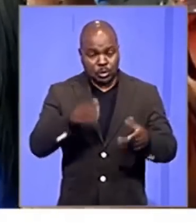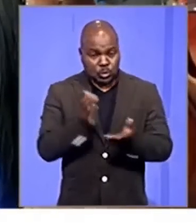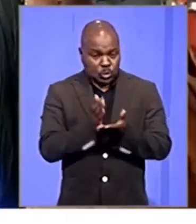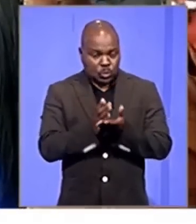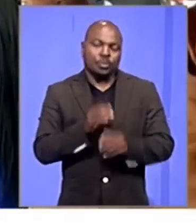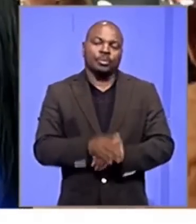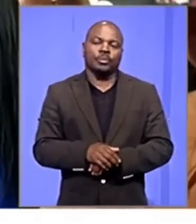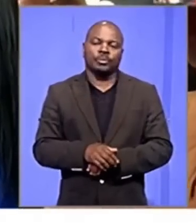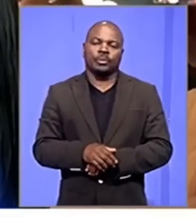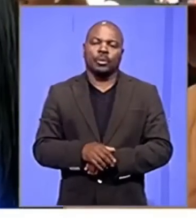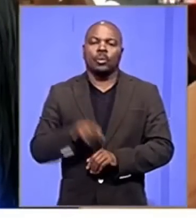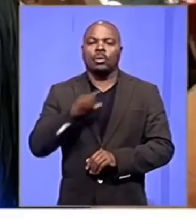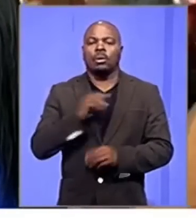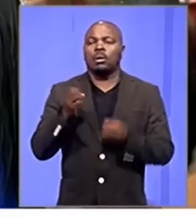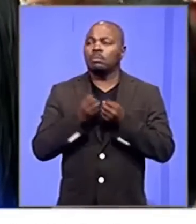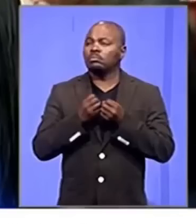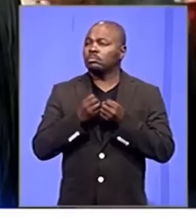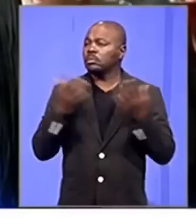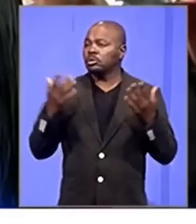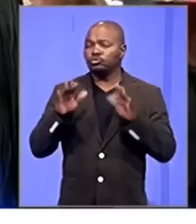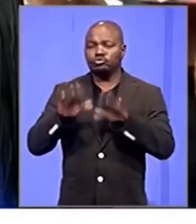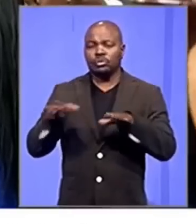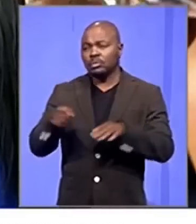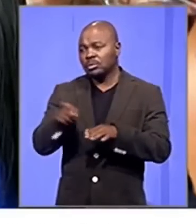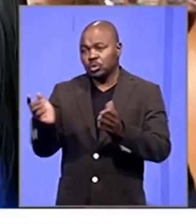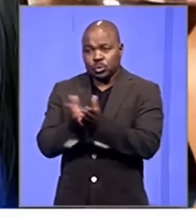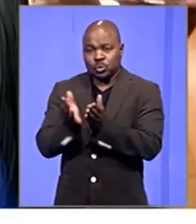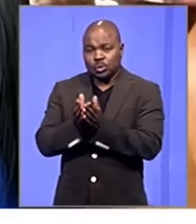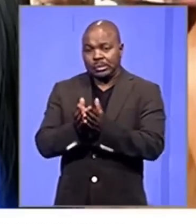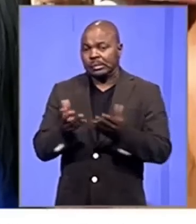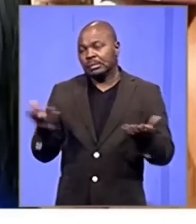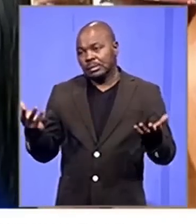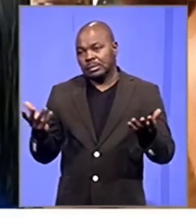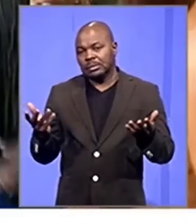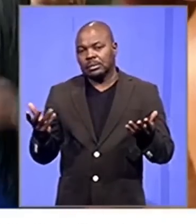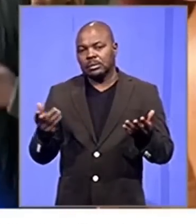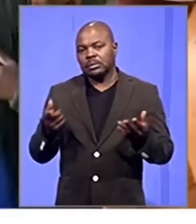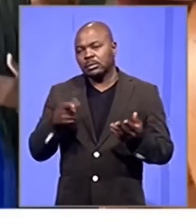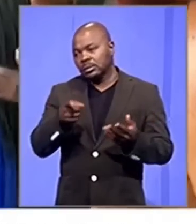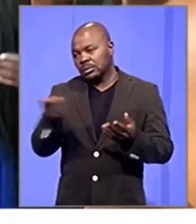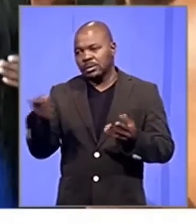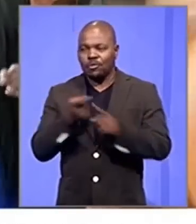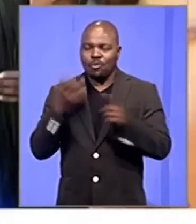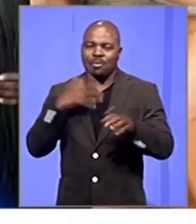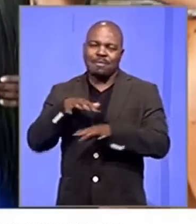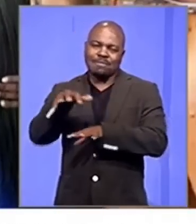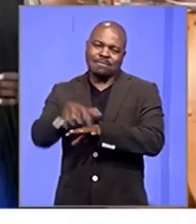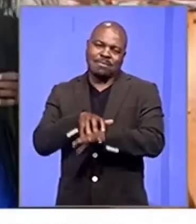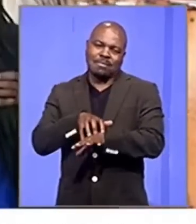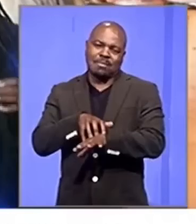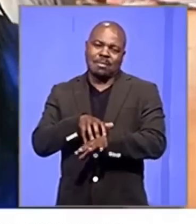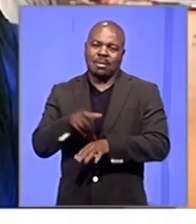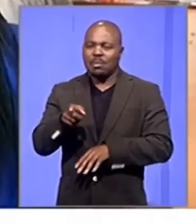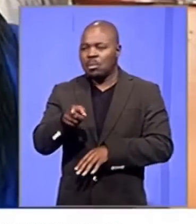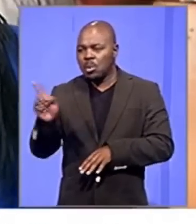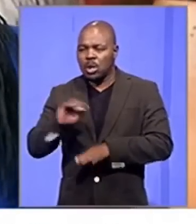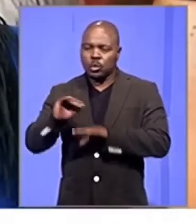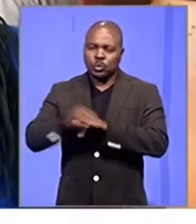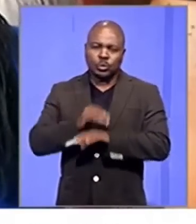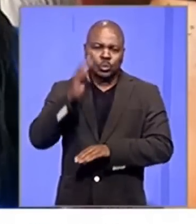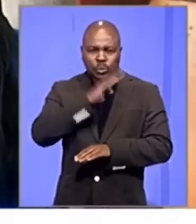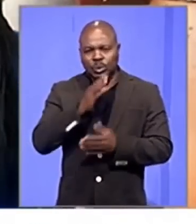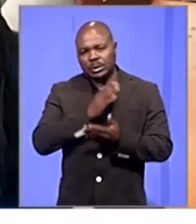sekolong. Gantsi bana ba rona ba sekolo se ba ruta ke ba tlhaga mo mapolaseng ga bana bo ditlhako ba batla